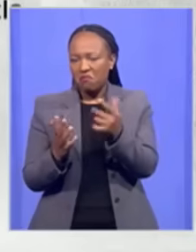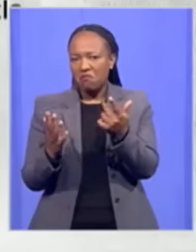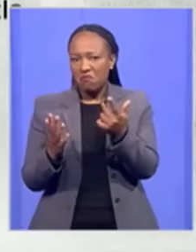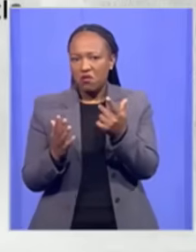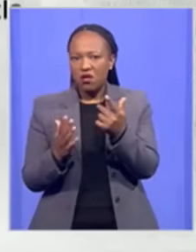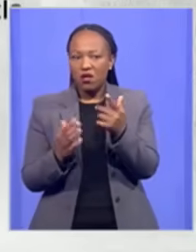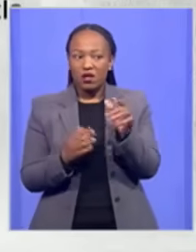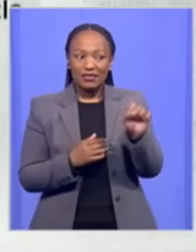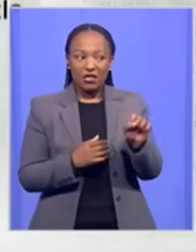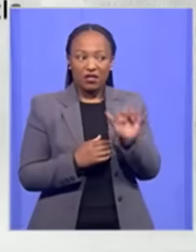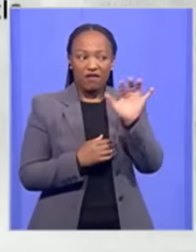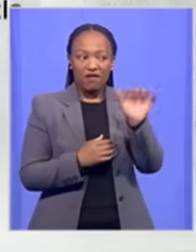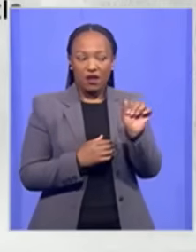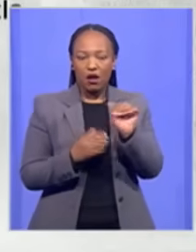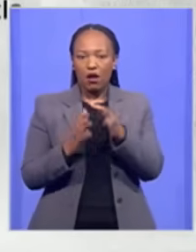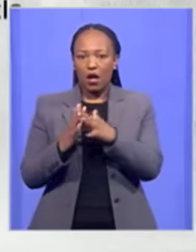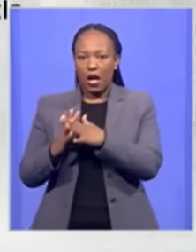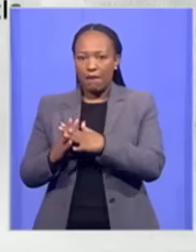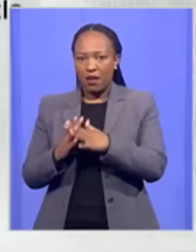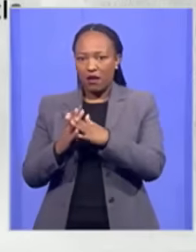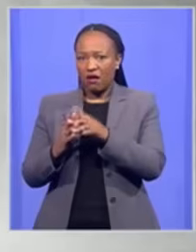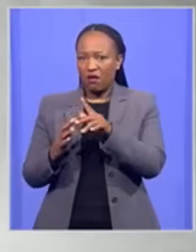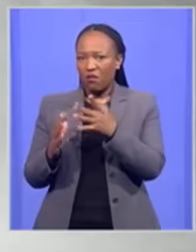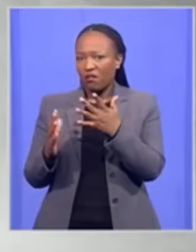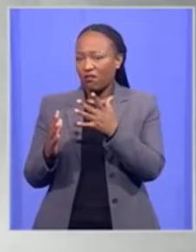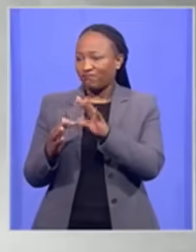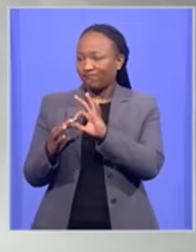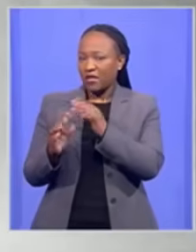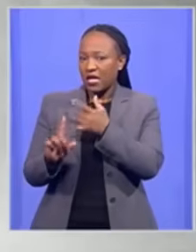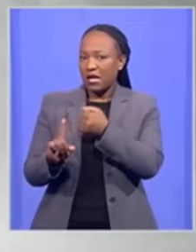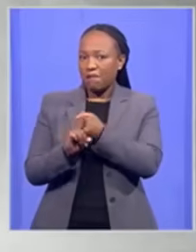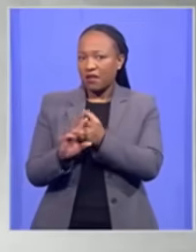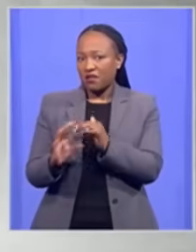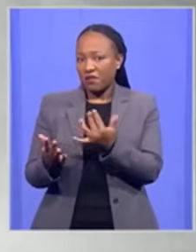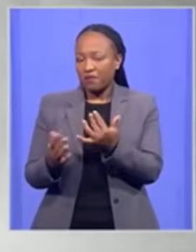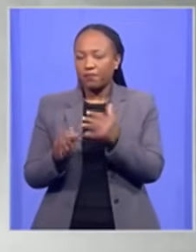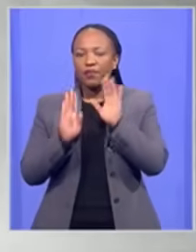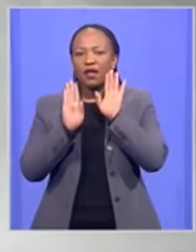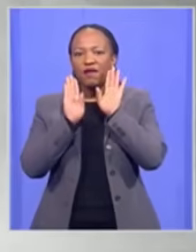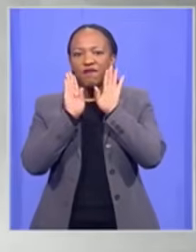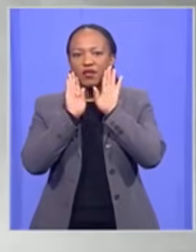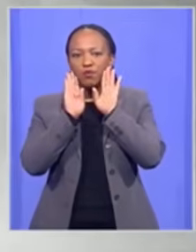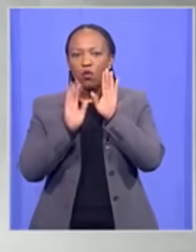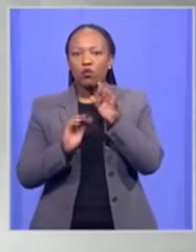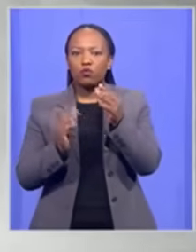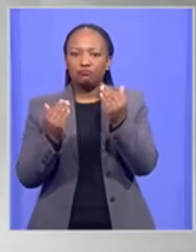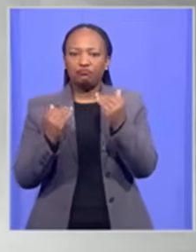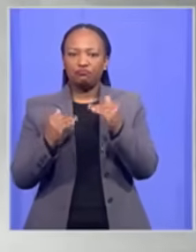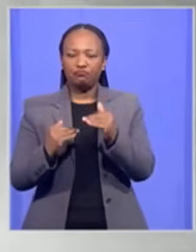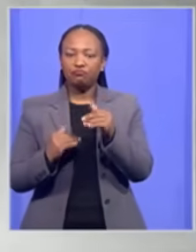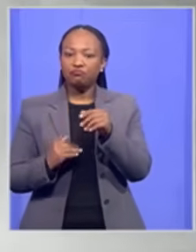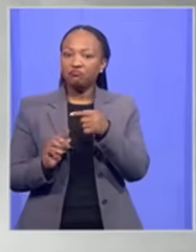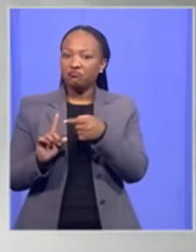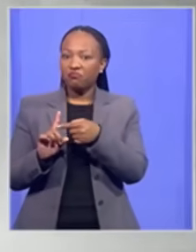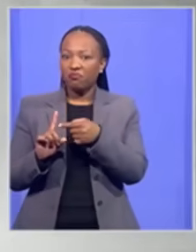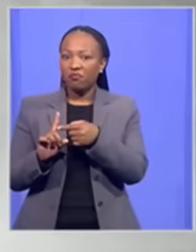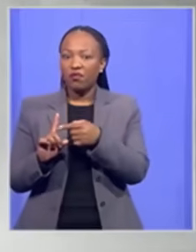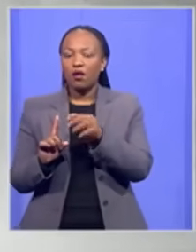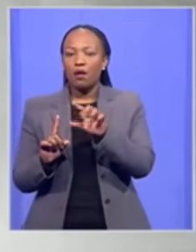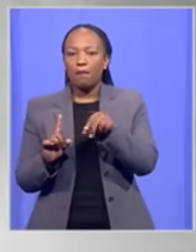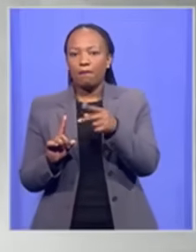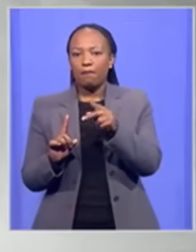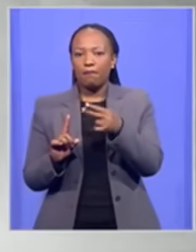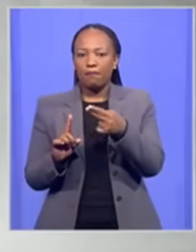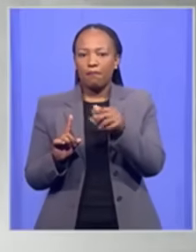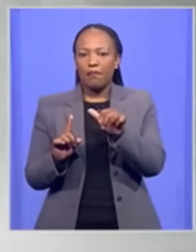Amerika le Afrika Borwa se tla amega bjang. Letlakaleng la Facebook go putšo phala ena gore nna ke bona e le nako ye botse